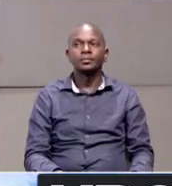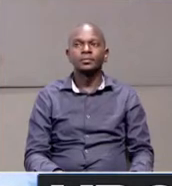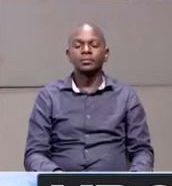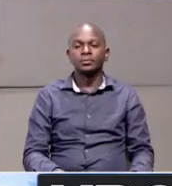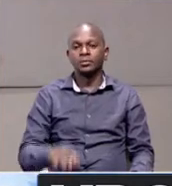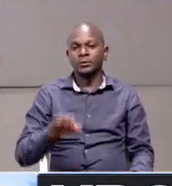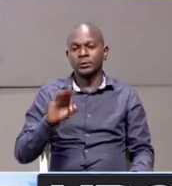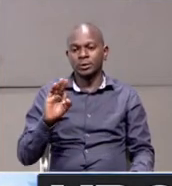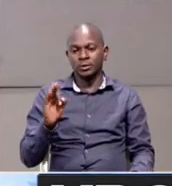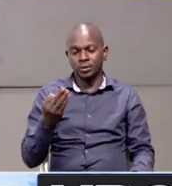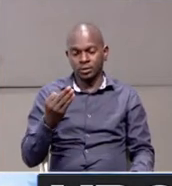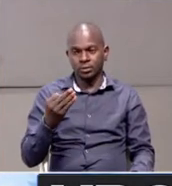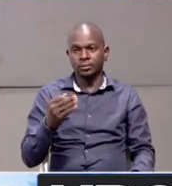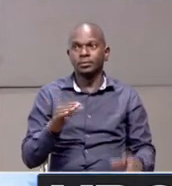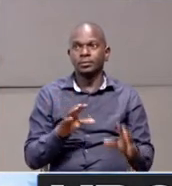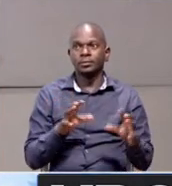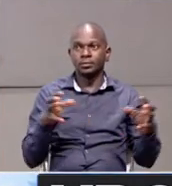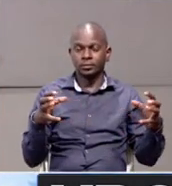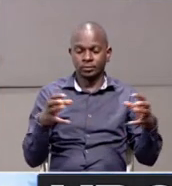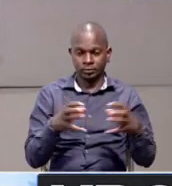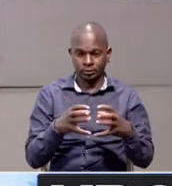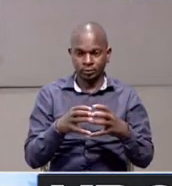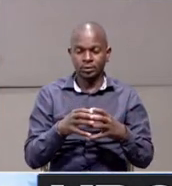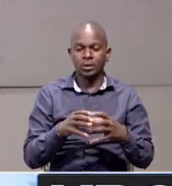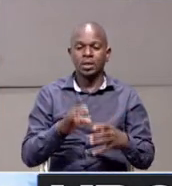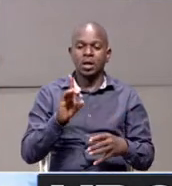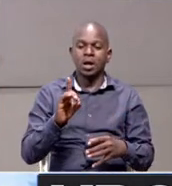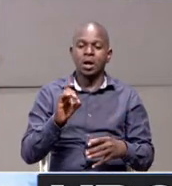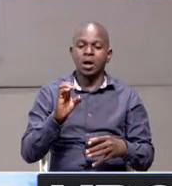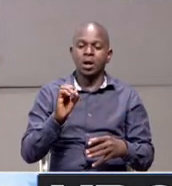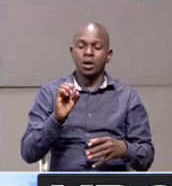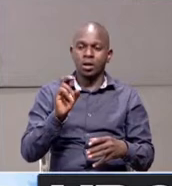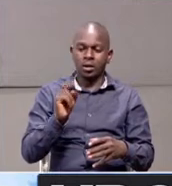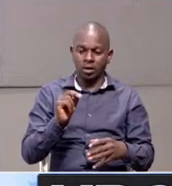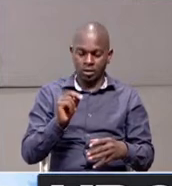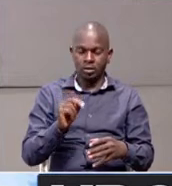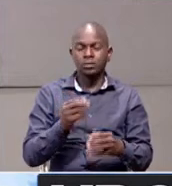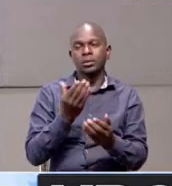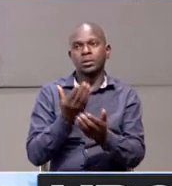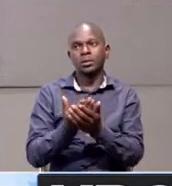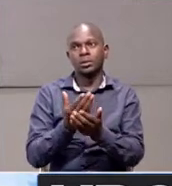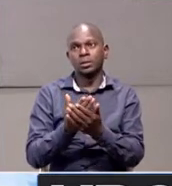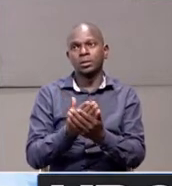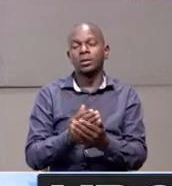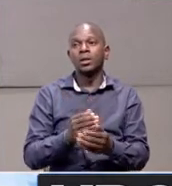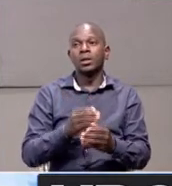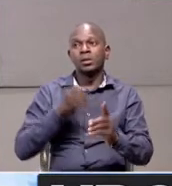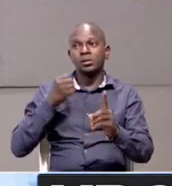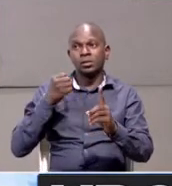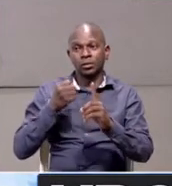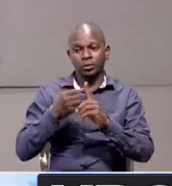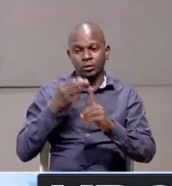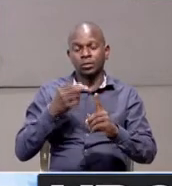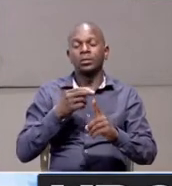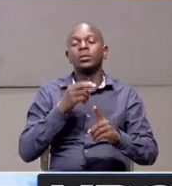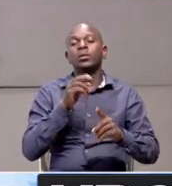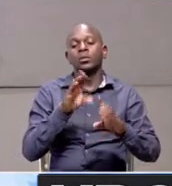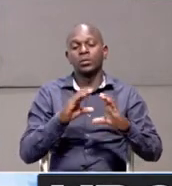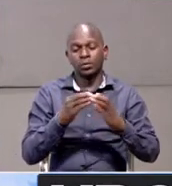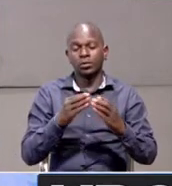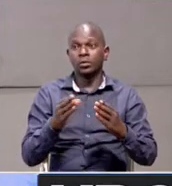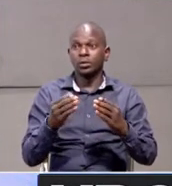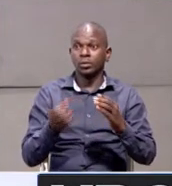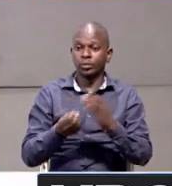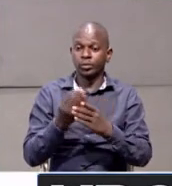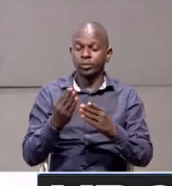The 3rd Division Commander, Major General Don Williams Nabasa, has called upon Kabong and Kotido District communities to form a